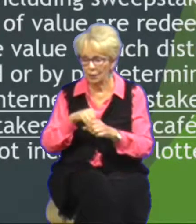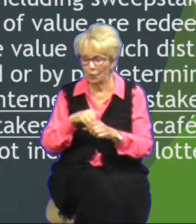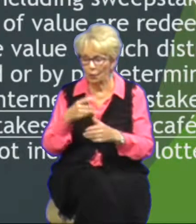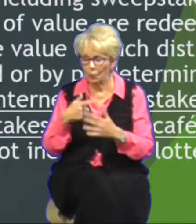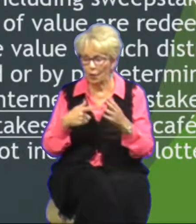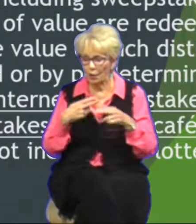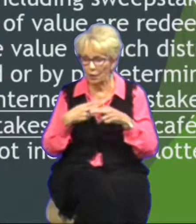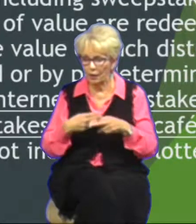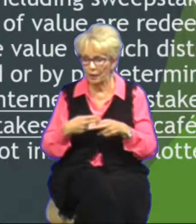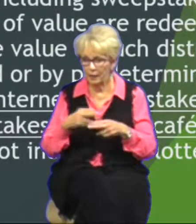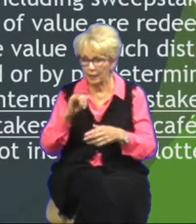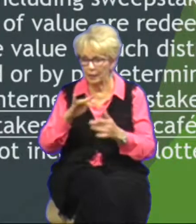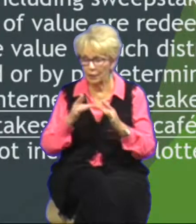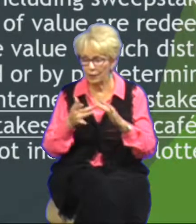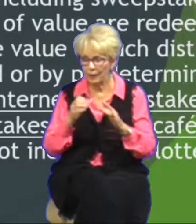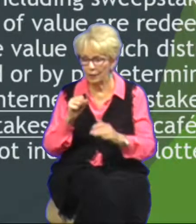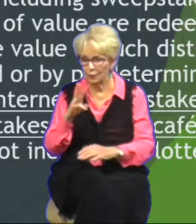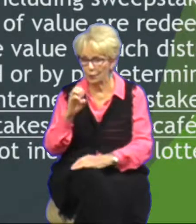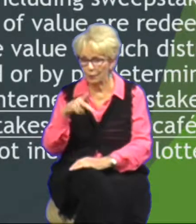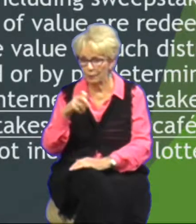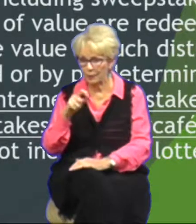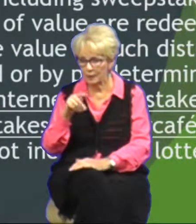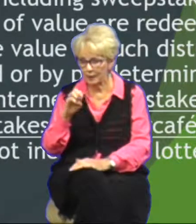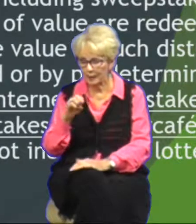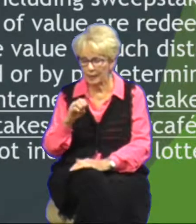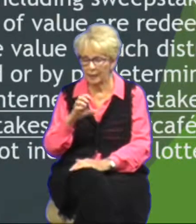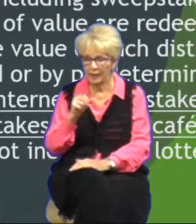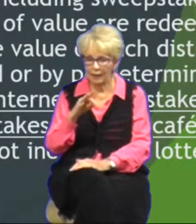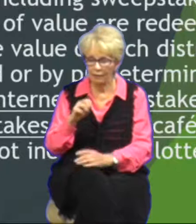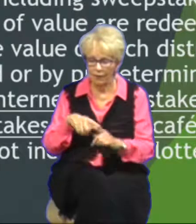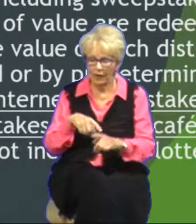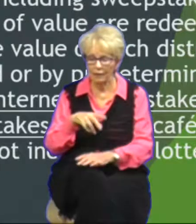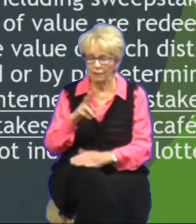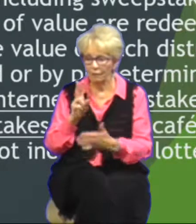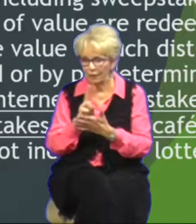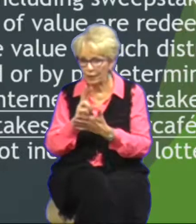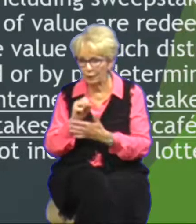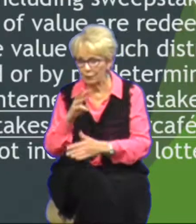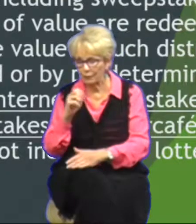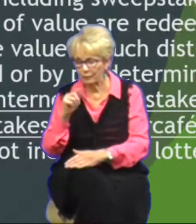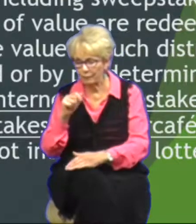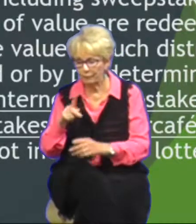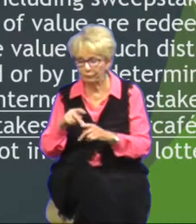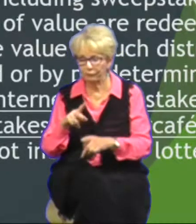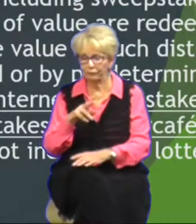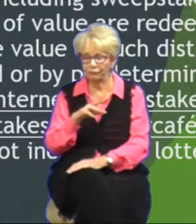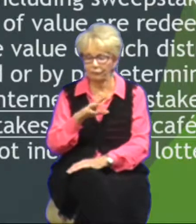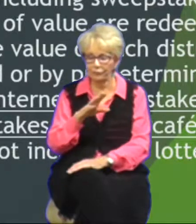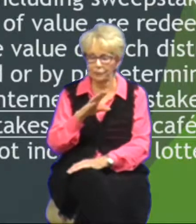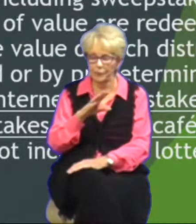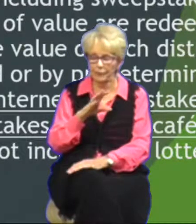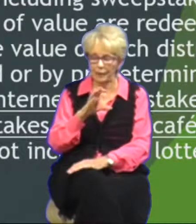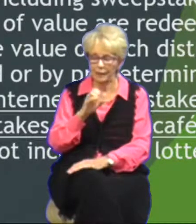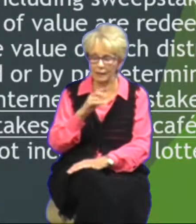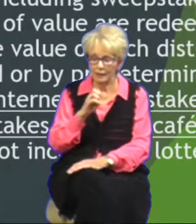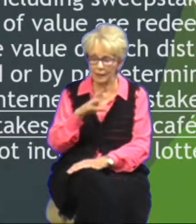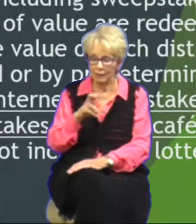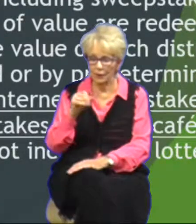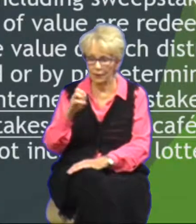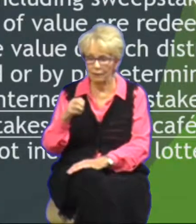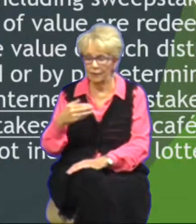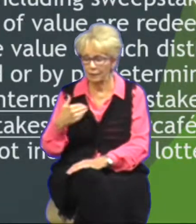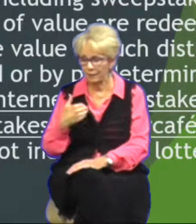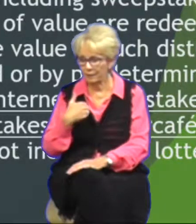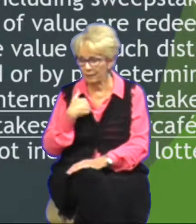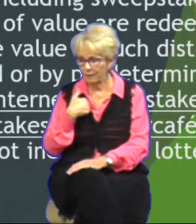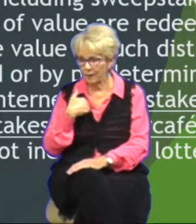you would call internet sweepstakes cafe, video sweepstakes, cyber cafes, where they have a finite pool